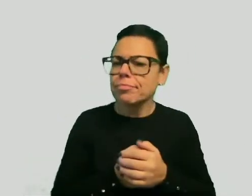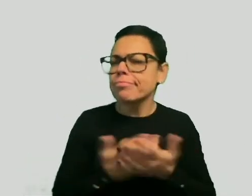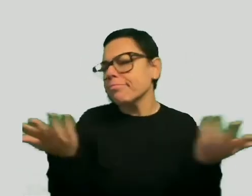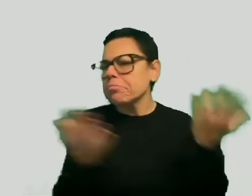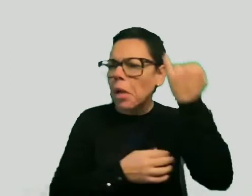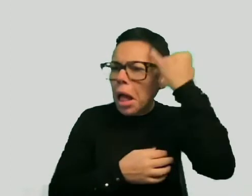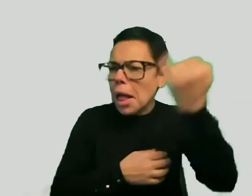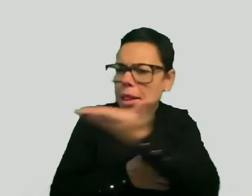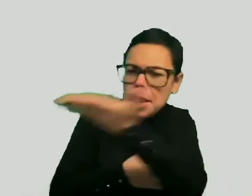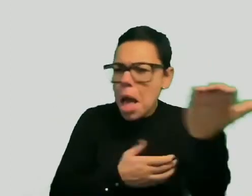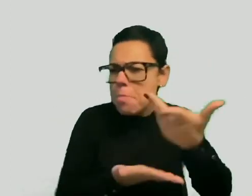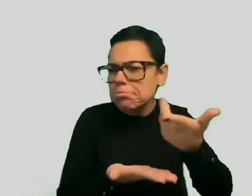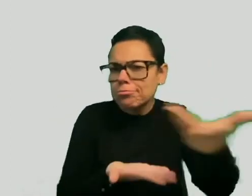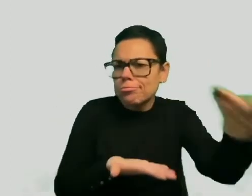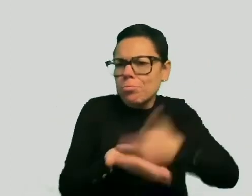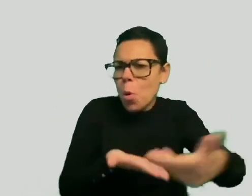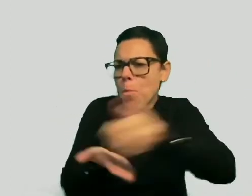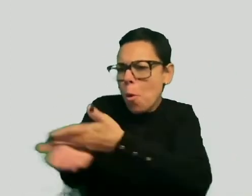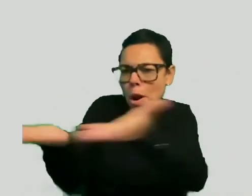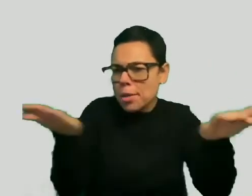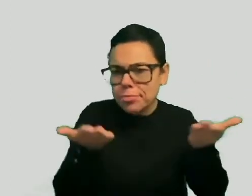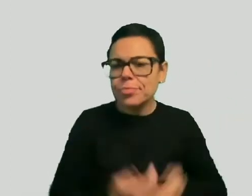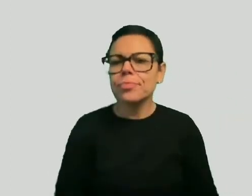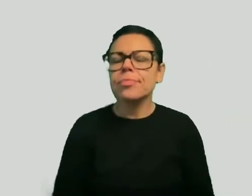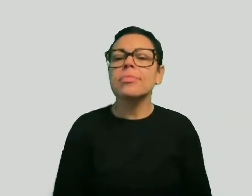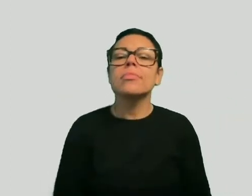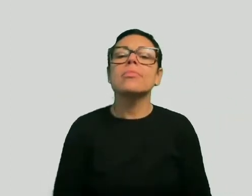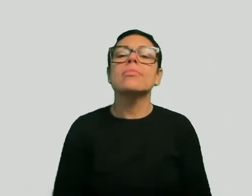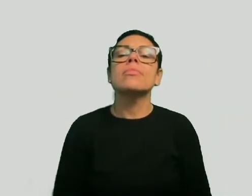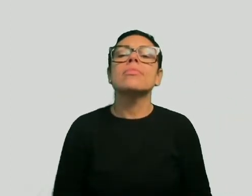And then use the Q&A function.